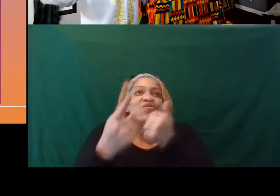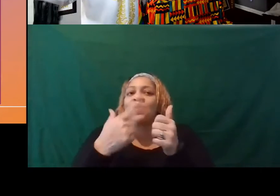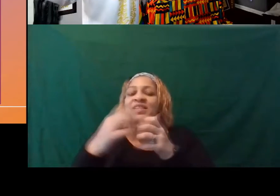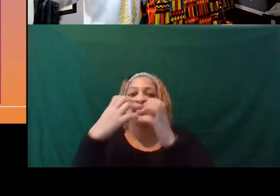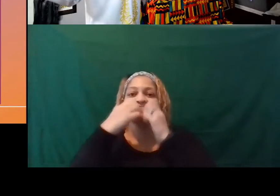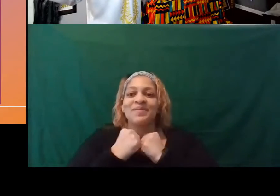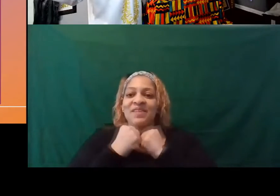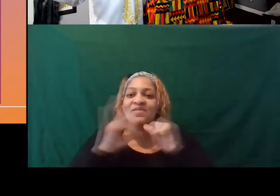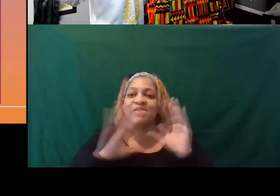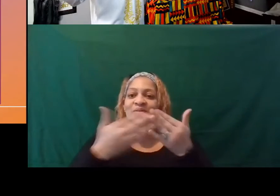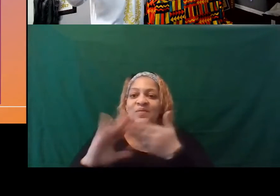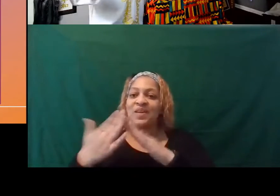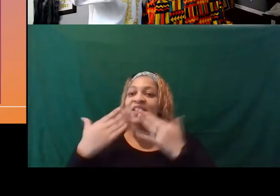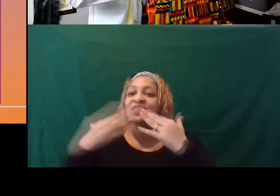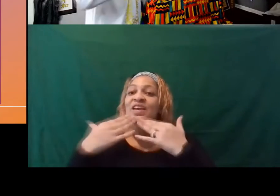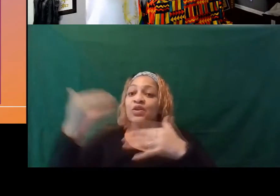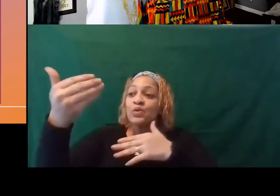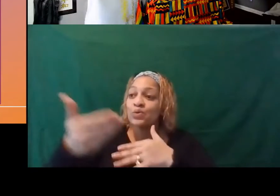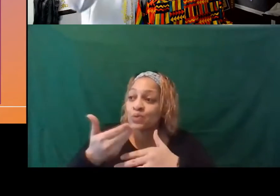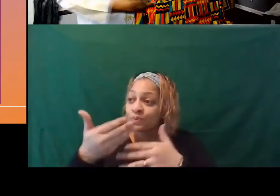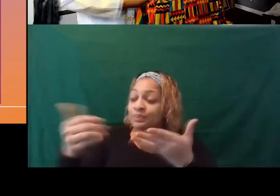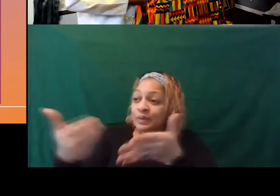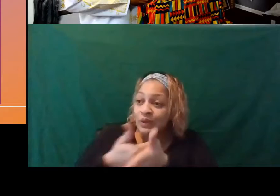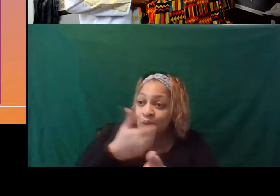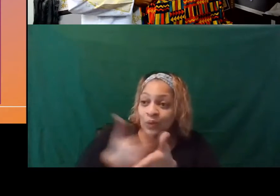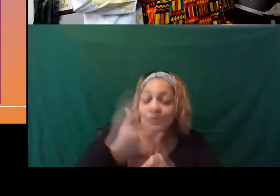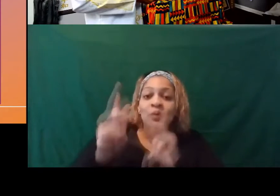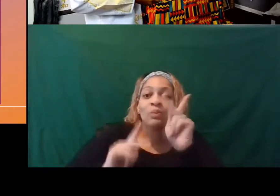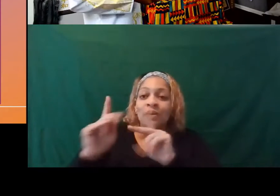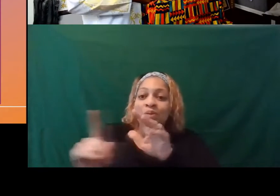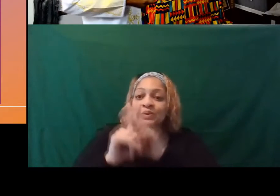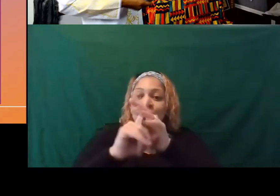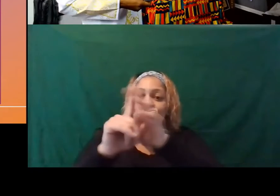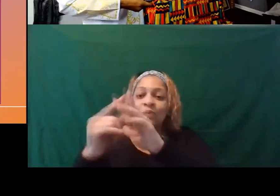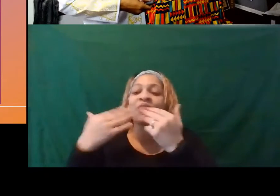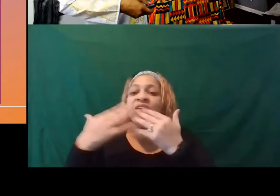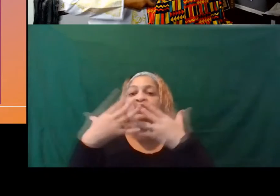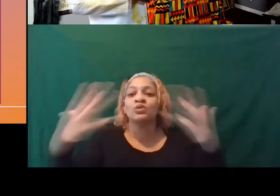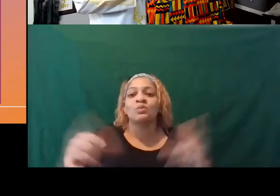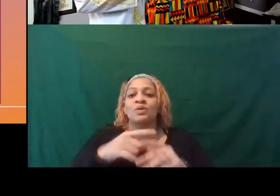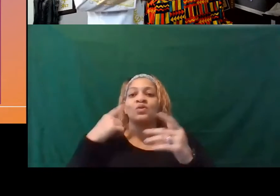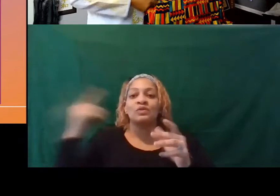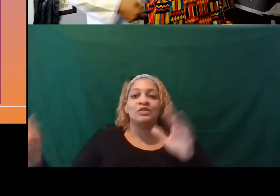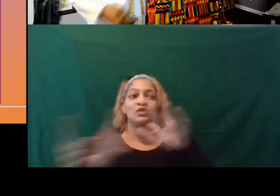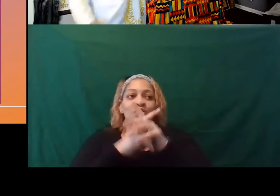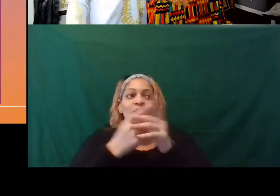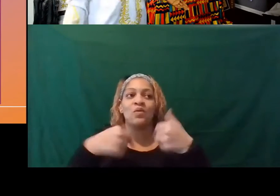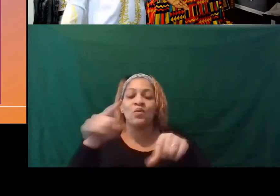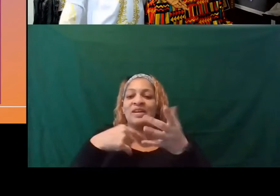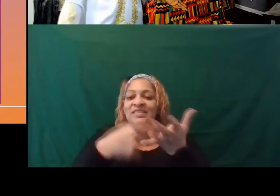who this may be your first time with us. Thank you all for showing up as we venture down this path today, which